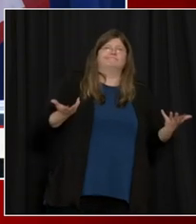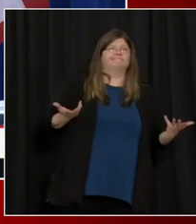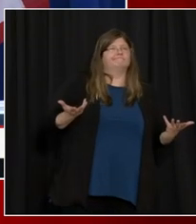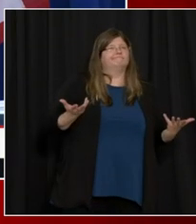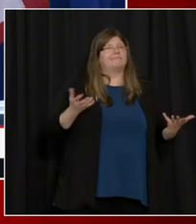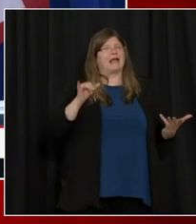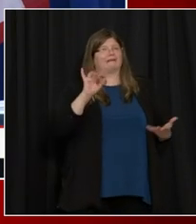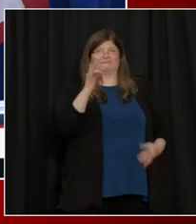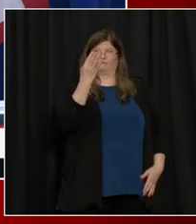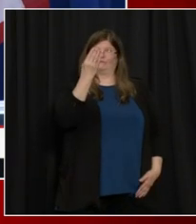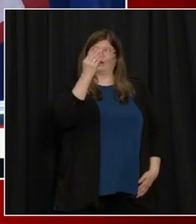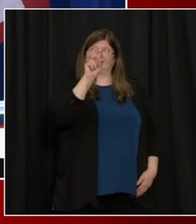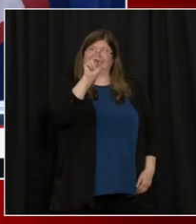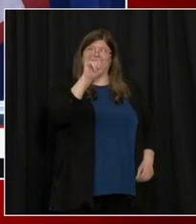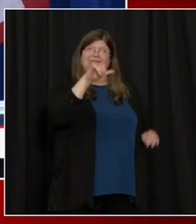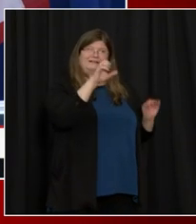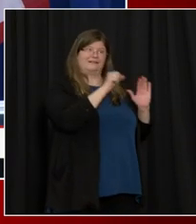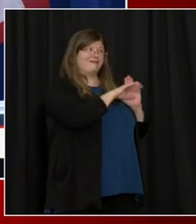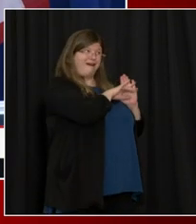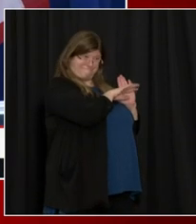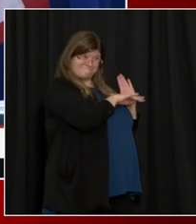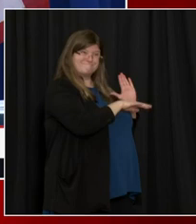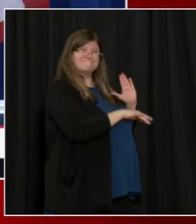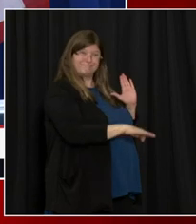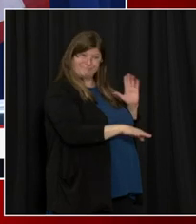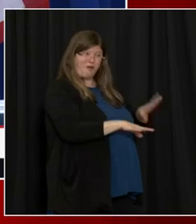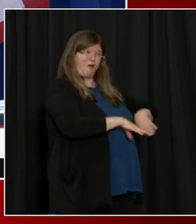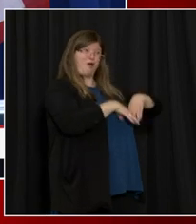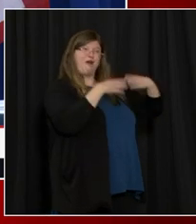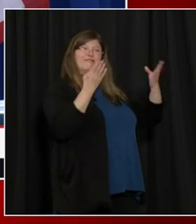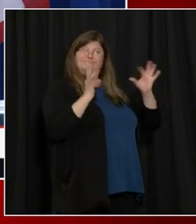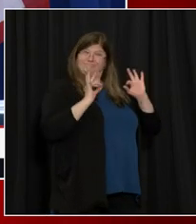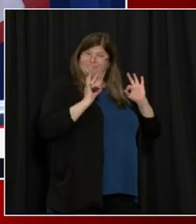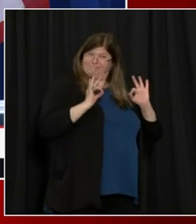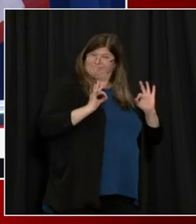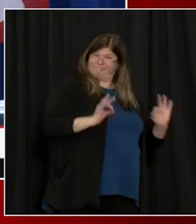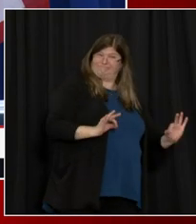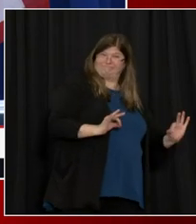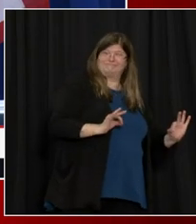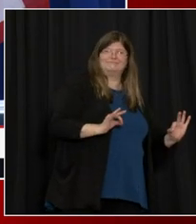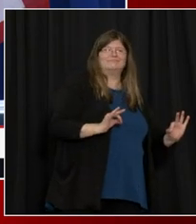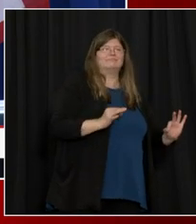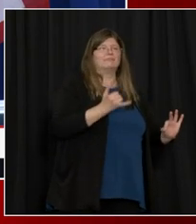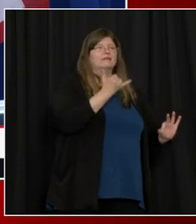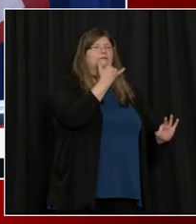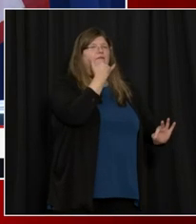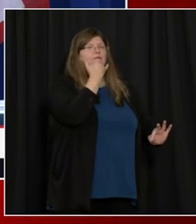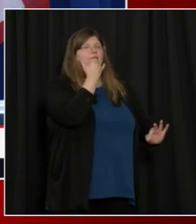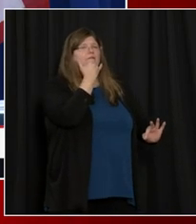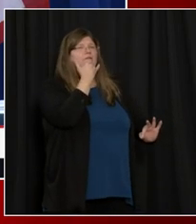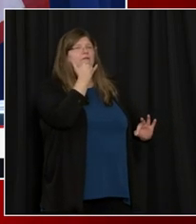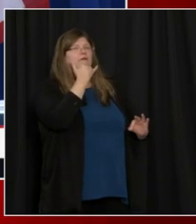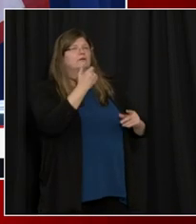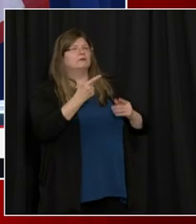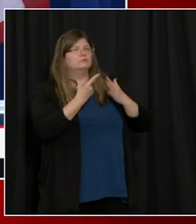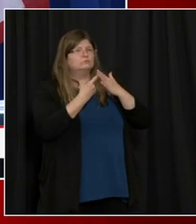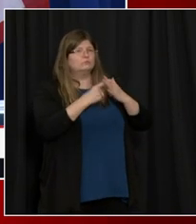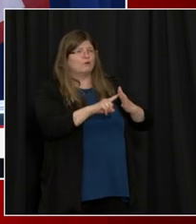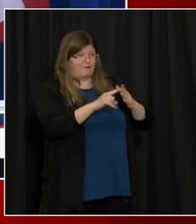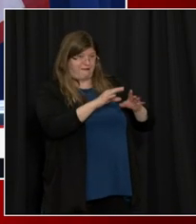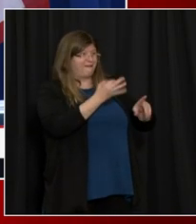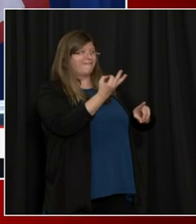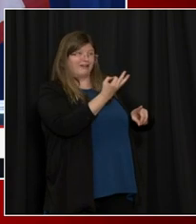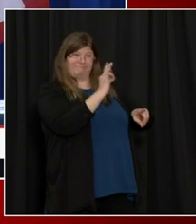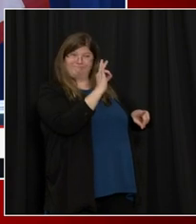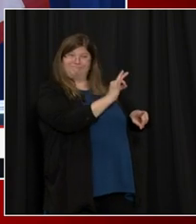Let's say we go for it, your administration decides we hit that 14 days, we can begin phase 1 reopening on Friday.